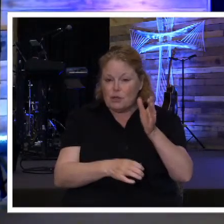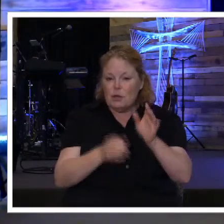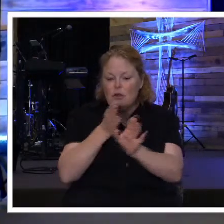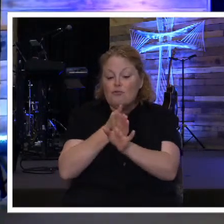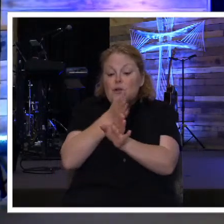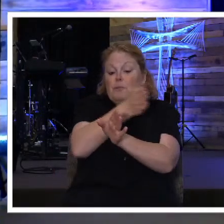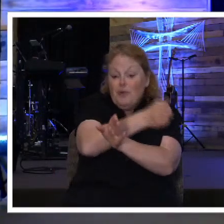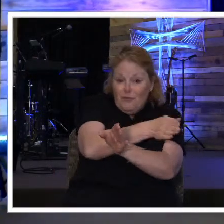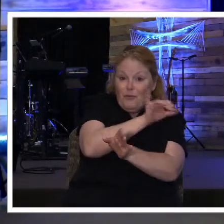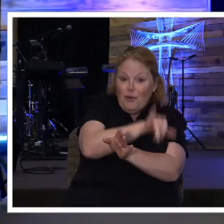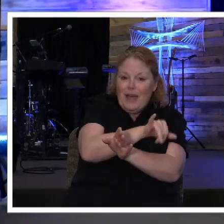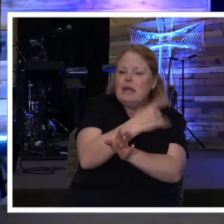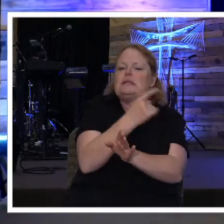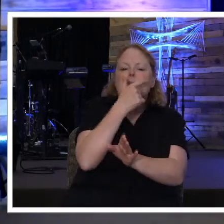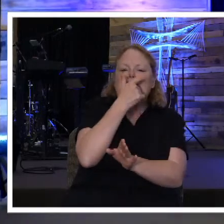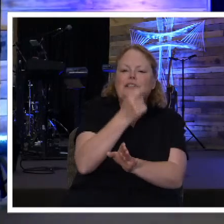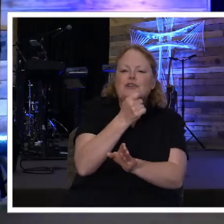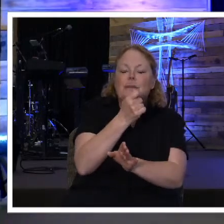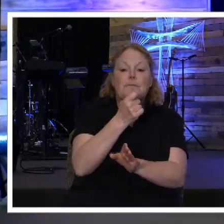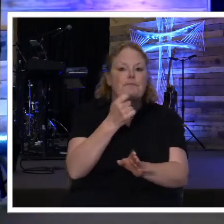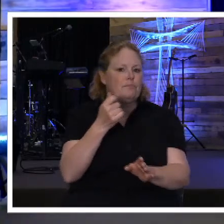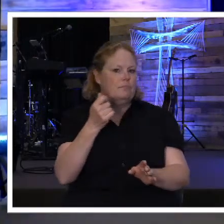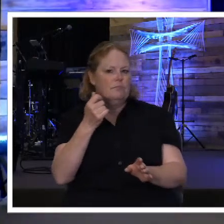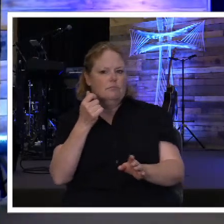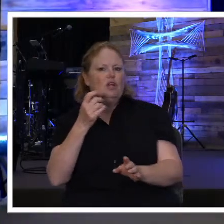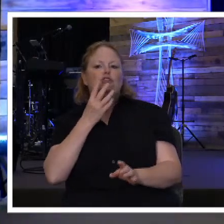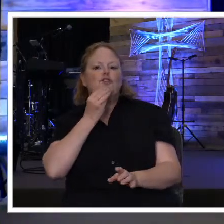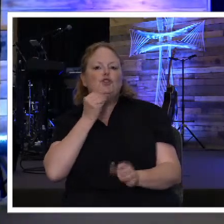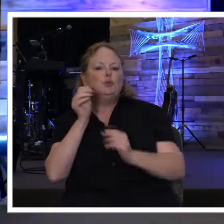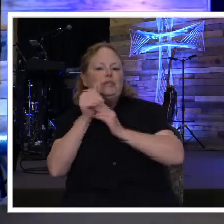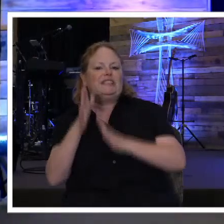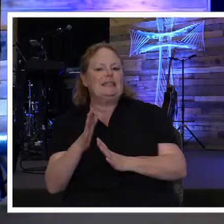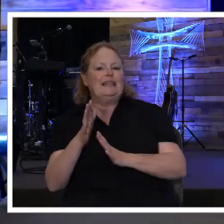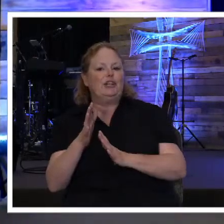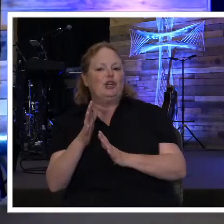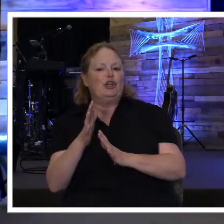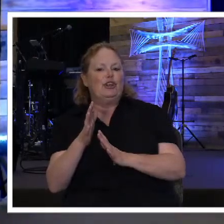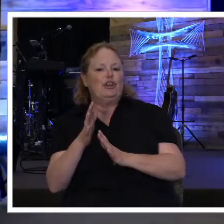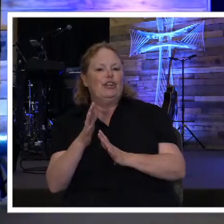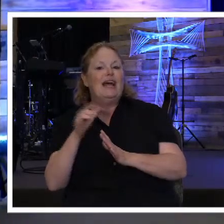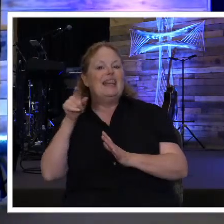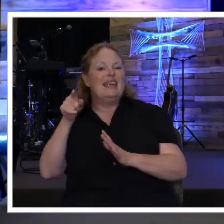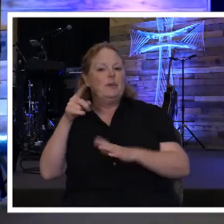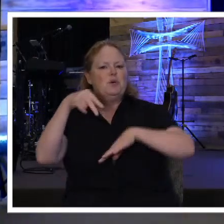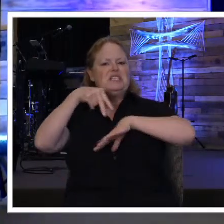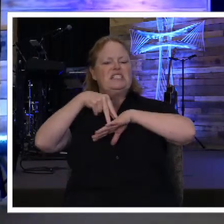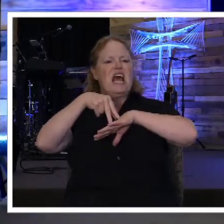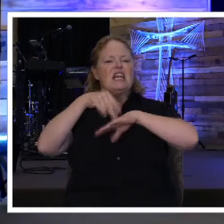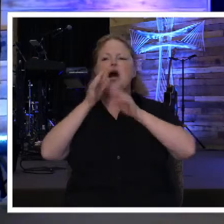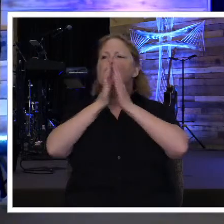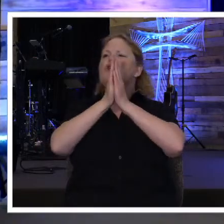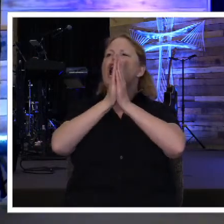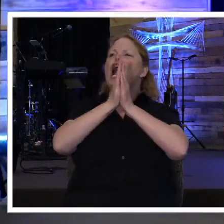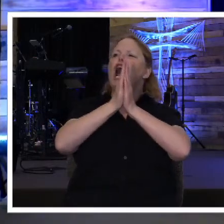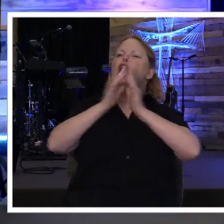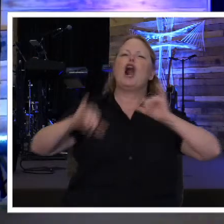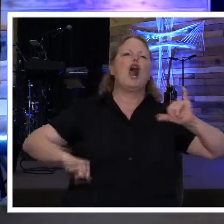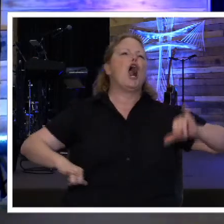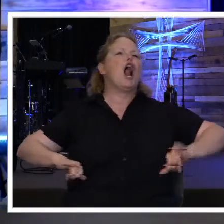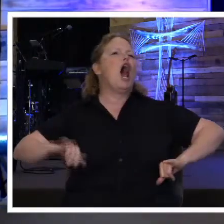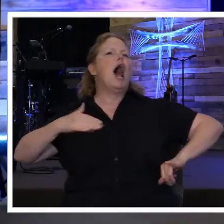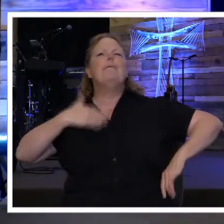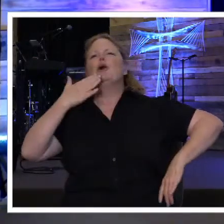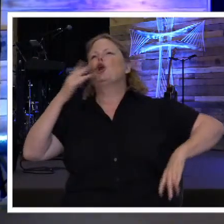this, where a Pharisee in prayer, standing before everybody, begins to brag about how good he